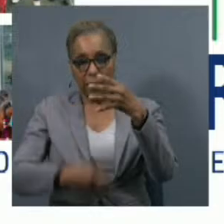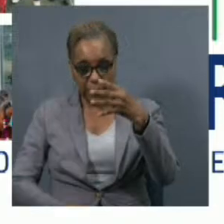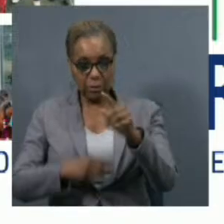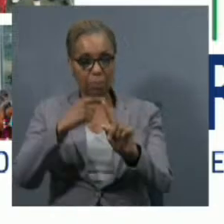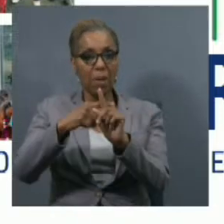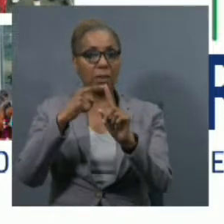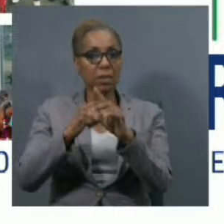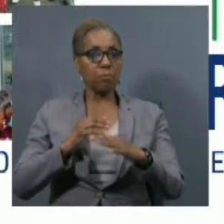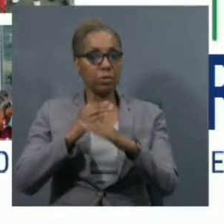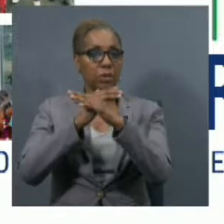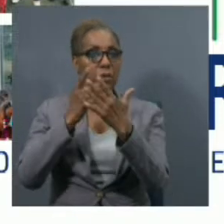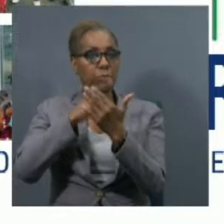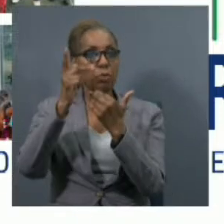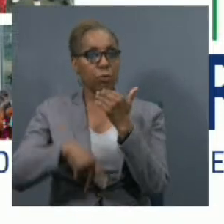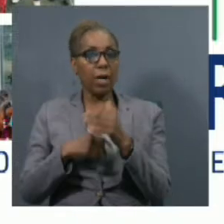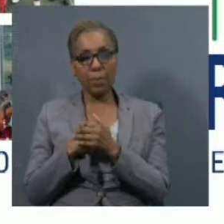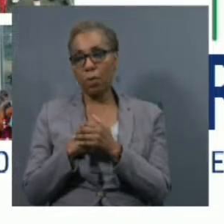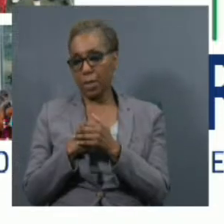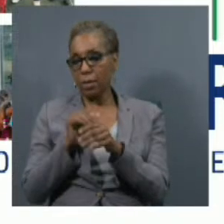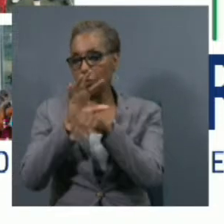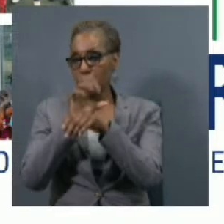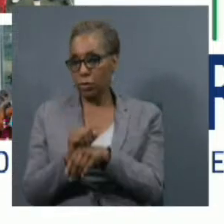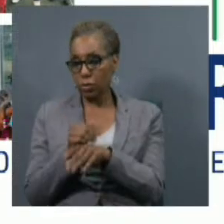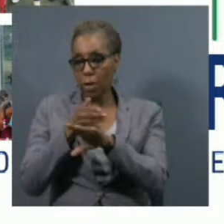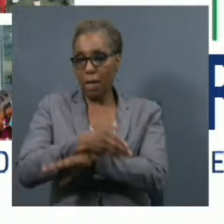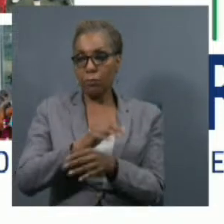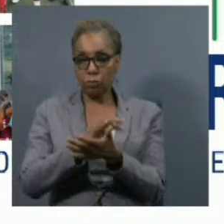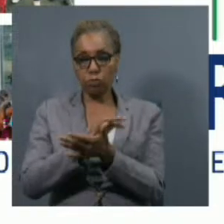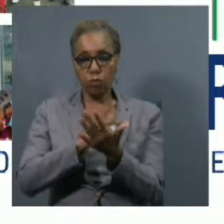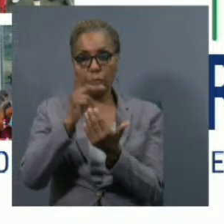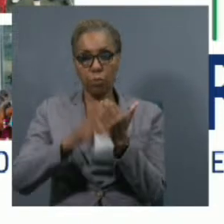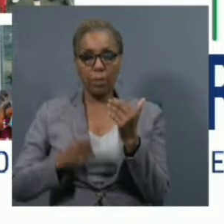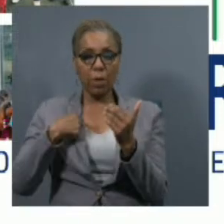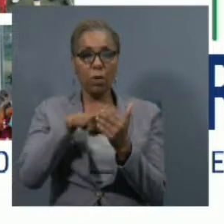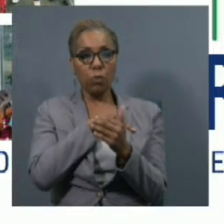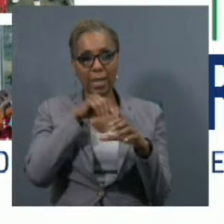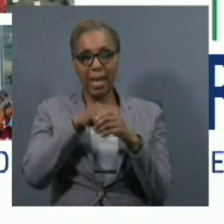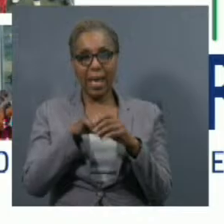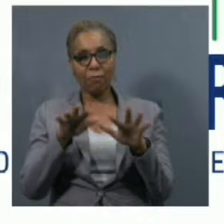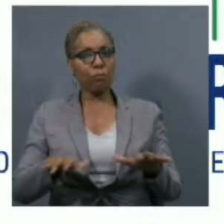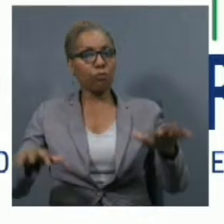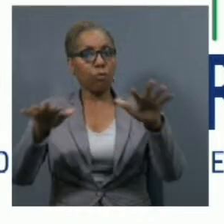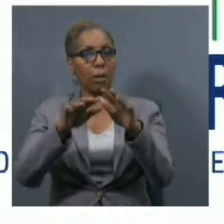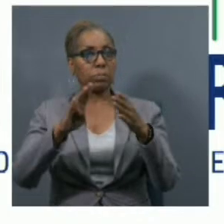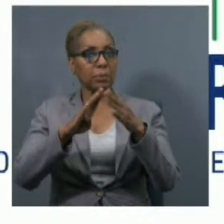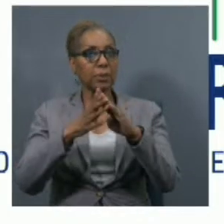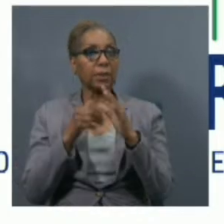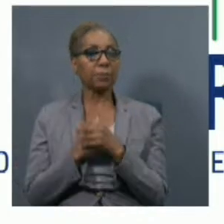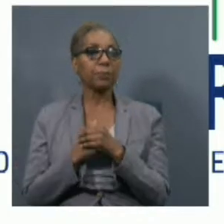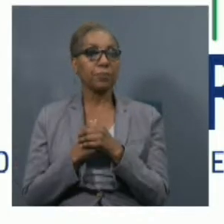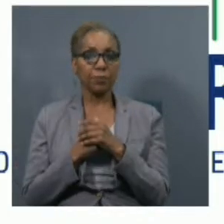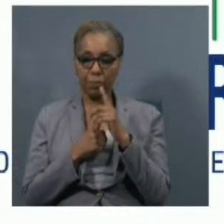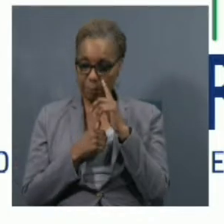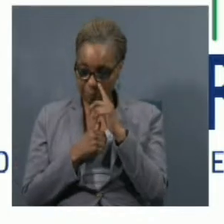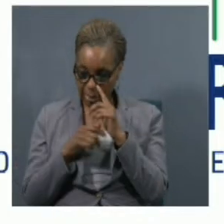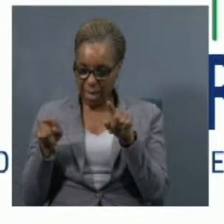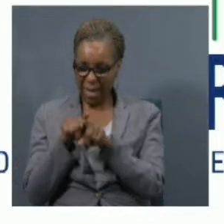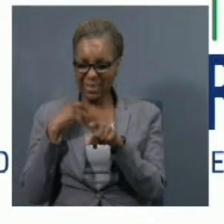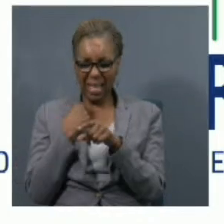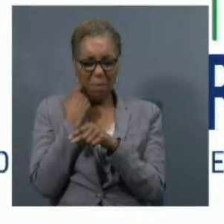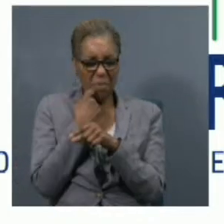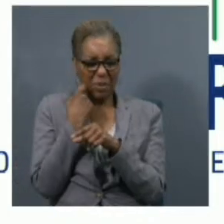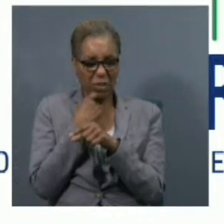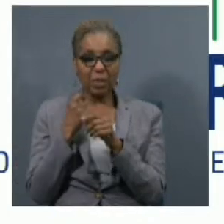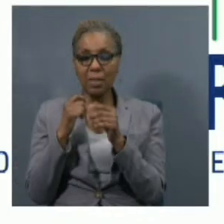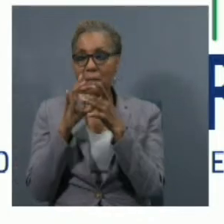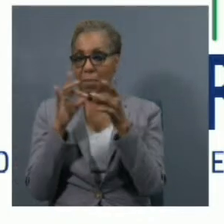prevention programs, which are your traditional after-school programs that we have throughout the city. As I mentioned before,